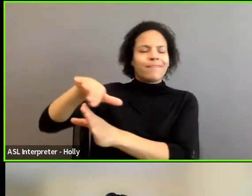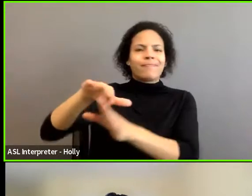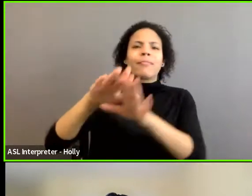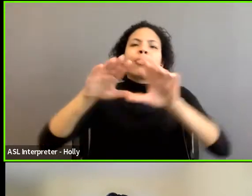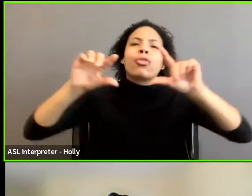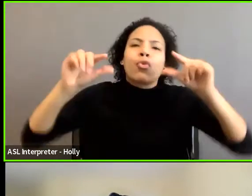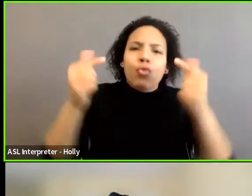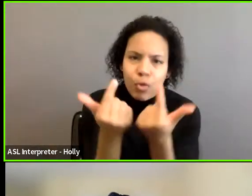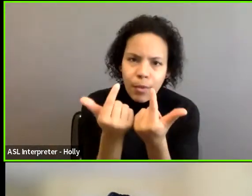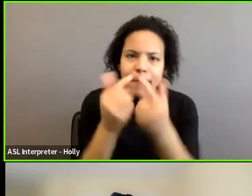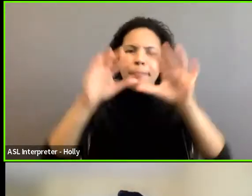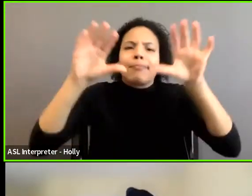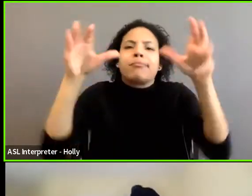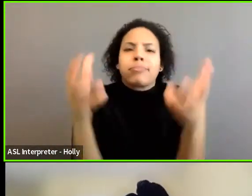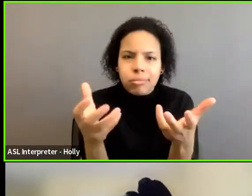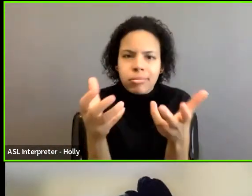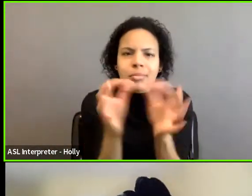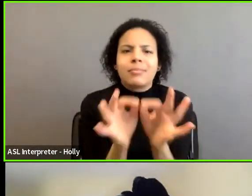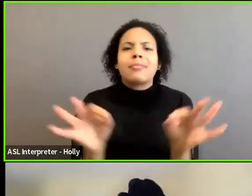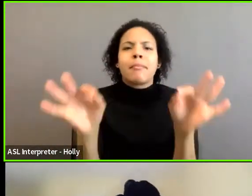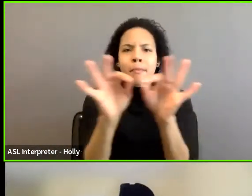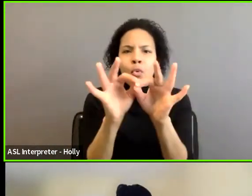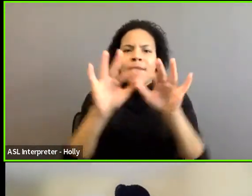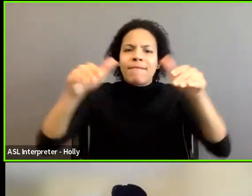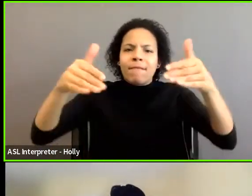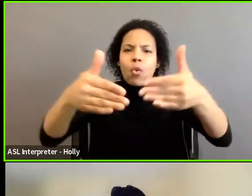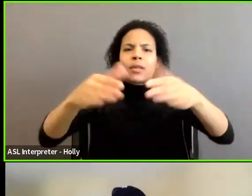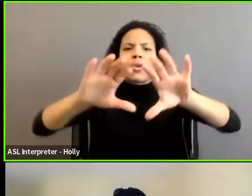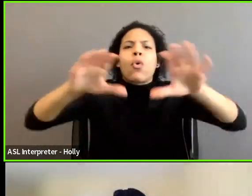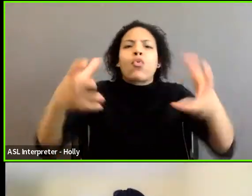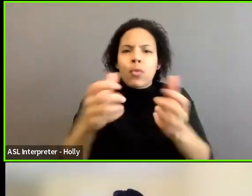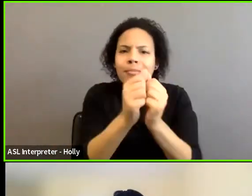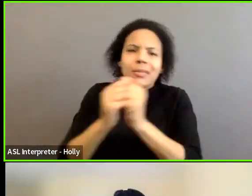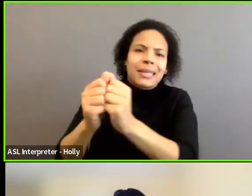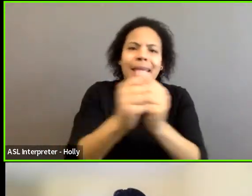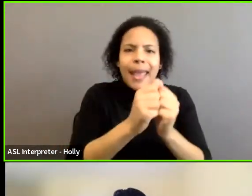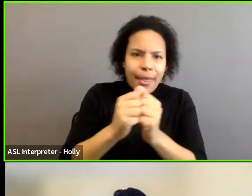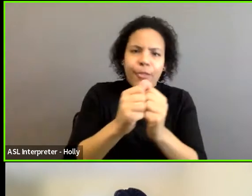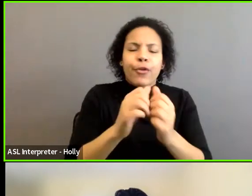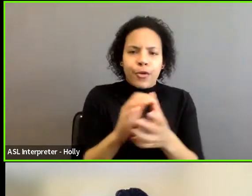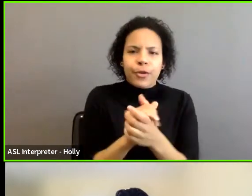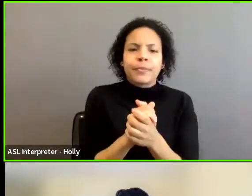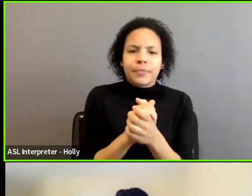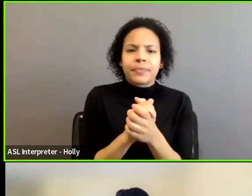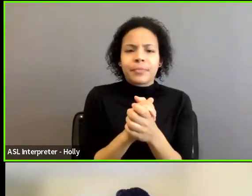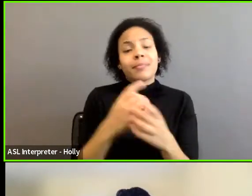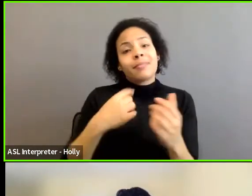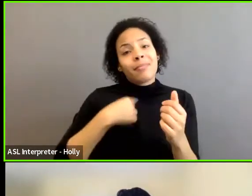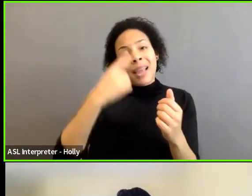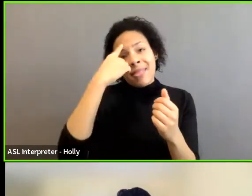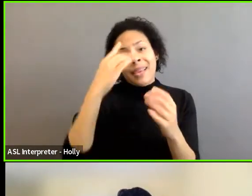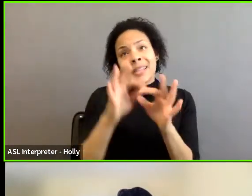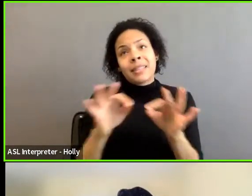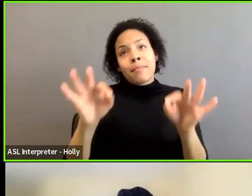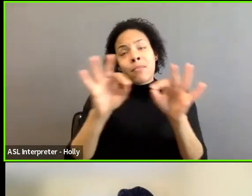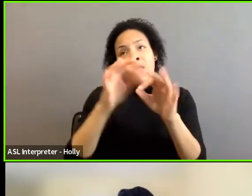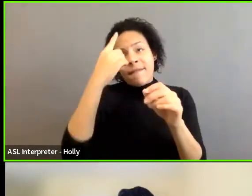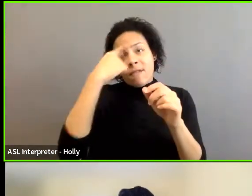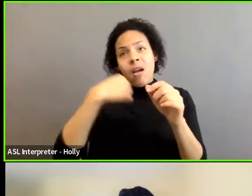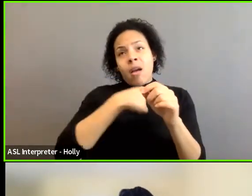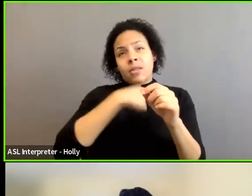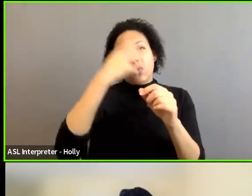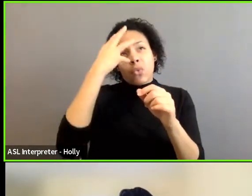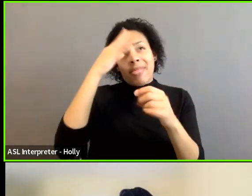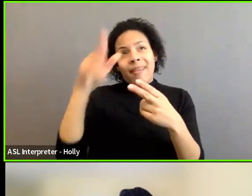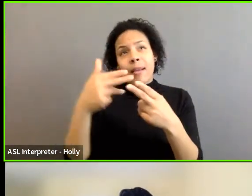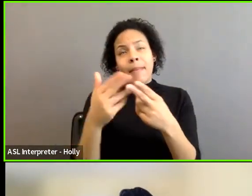Equity 2030. So that I think is something that is really important for us to think about, is that we have